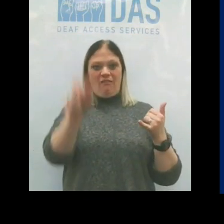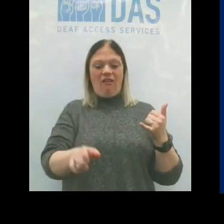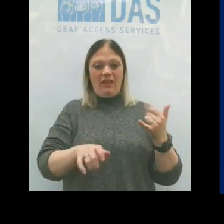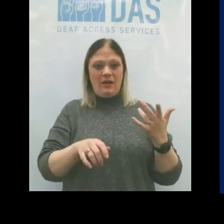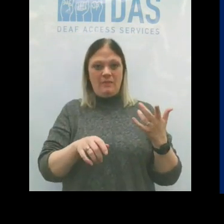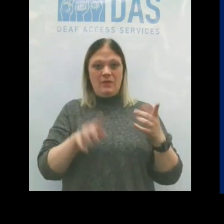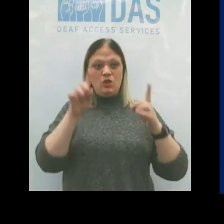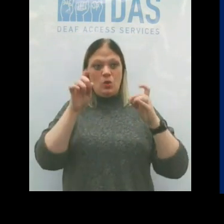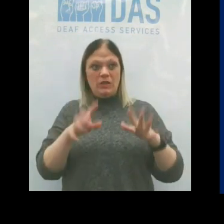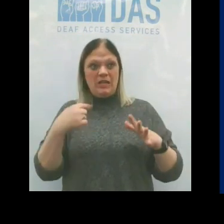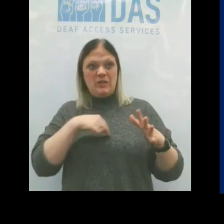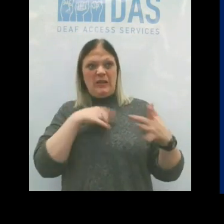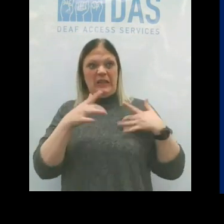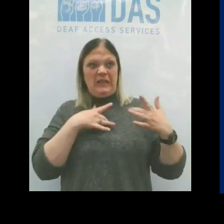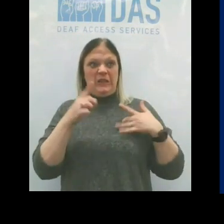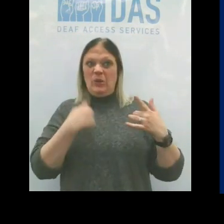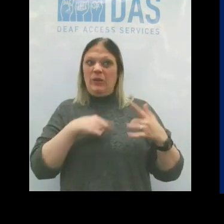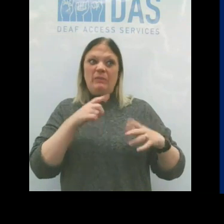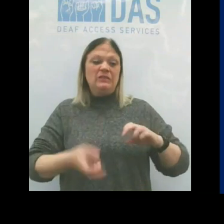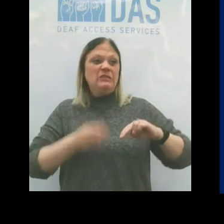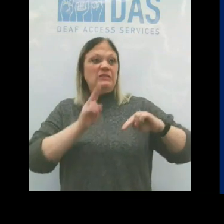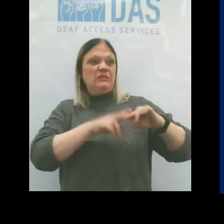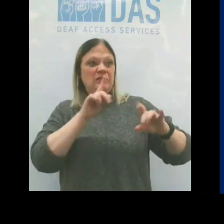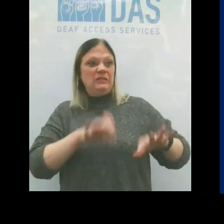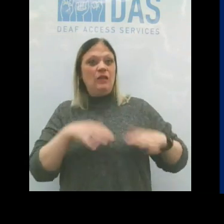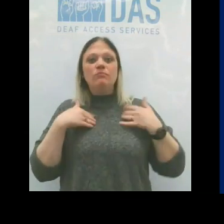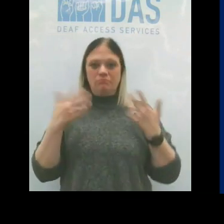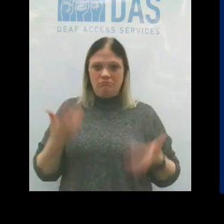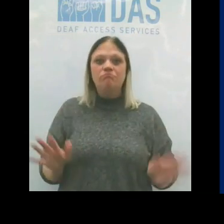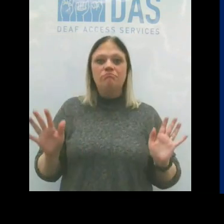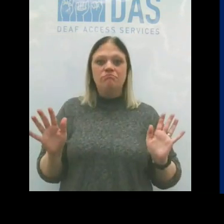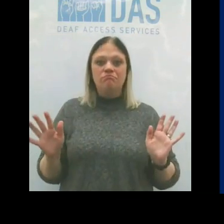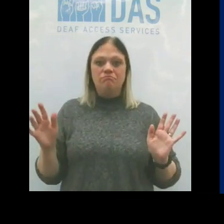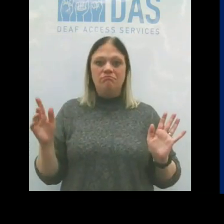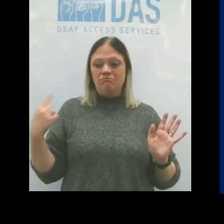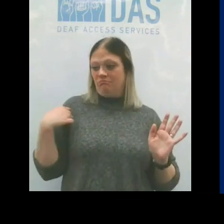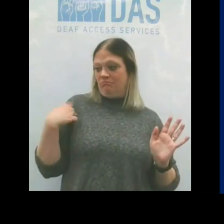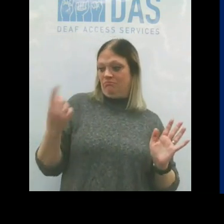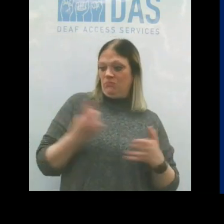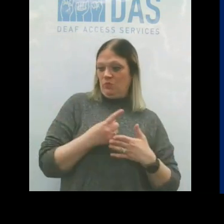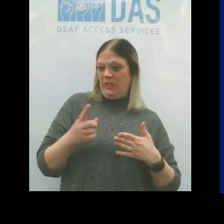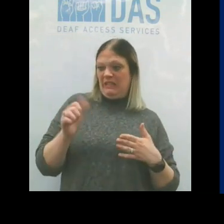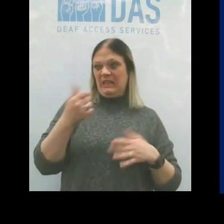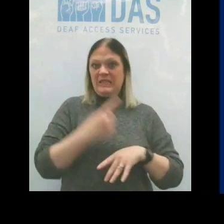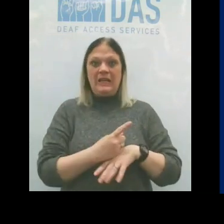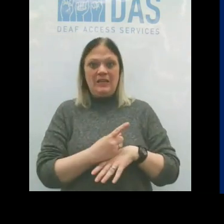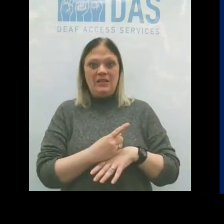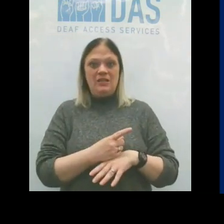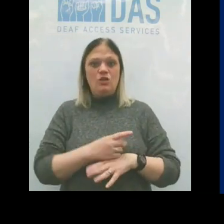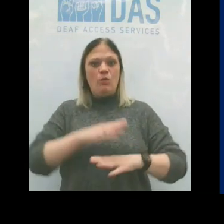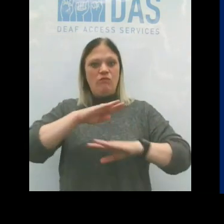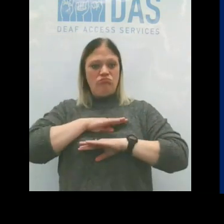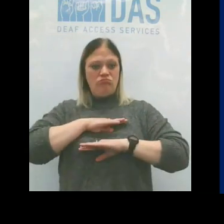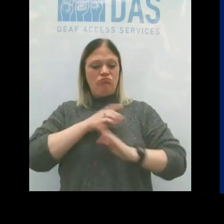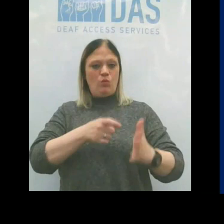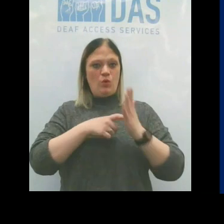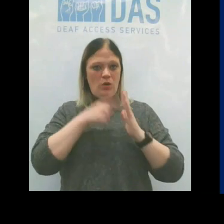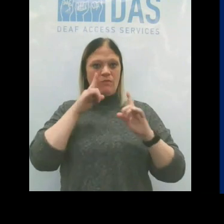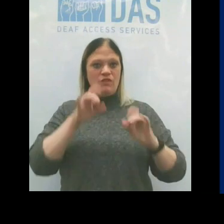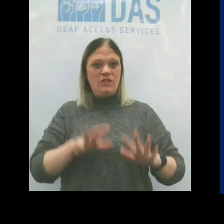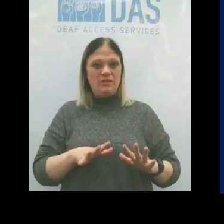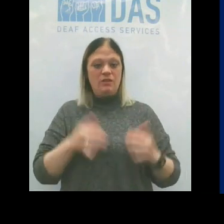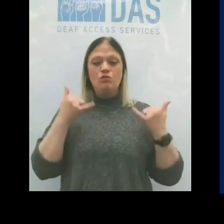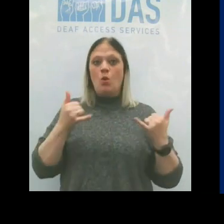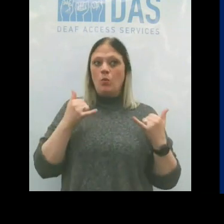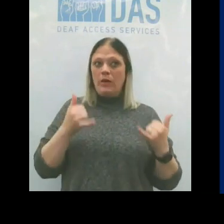we were worried about testing. We said we need to ramp up testing. Well, we have, especially over the last week to 10 days. So we've met the testing requirements. So it's